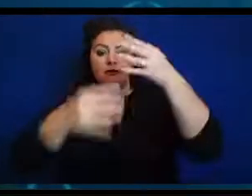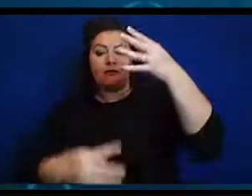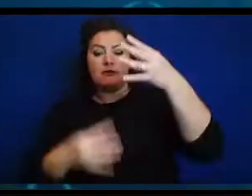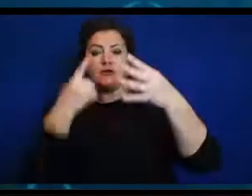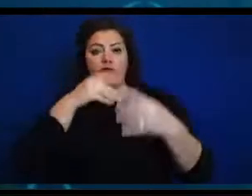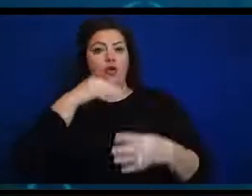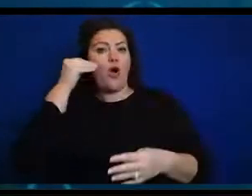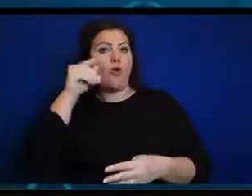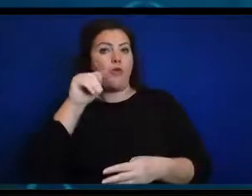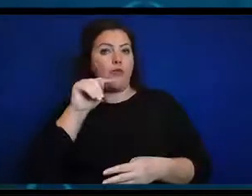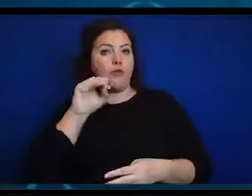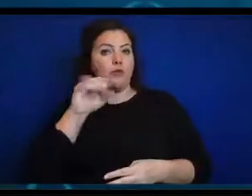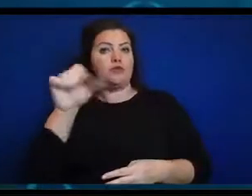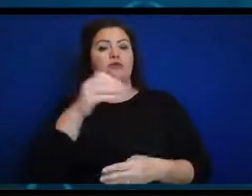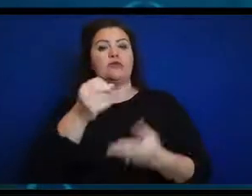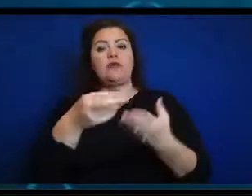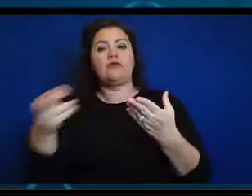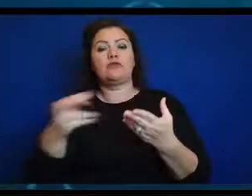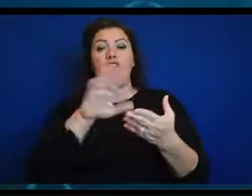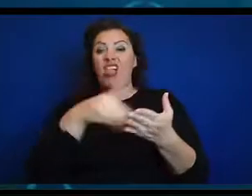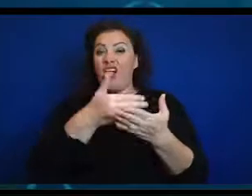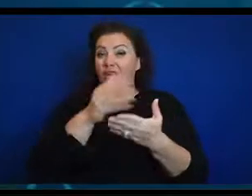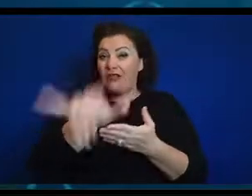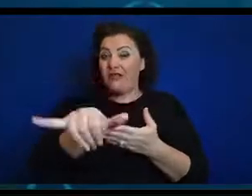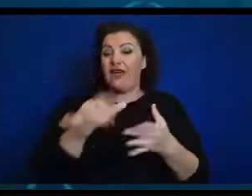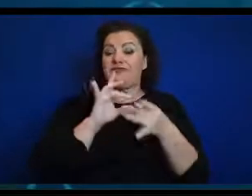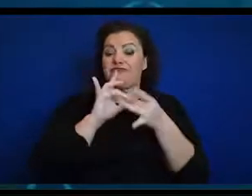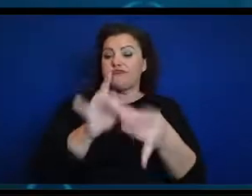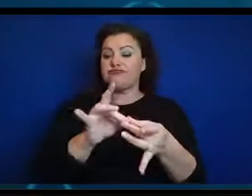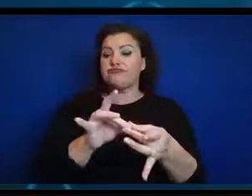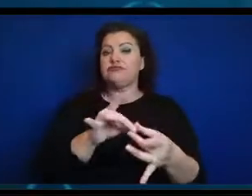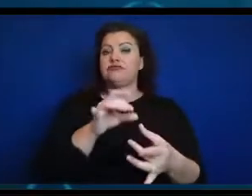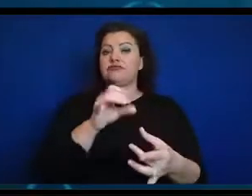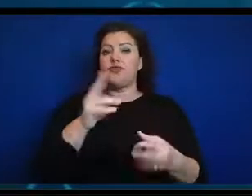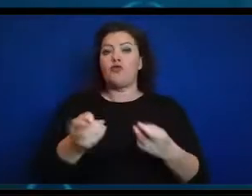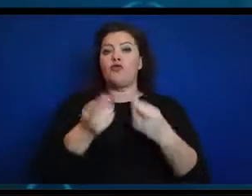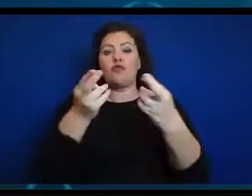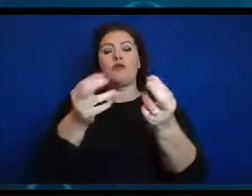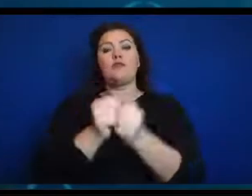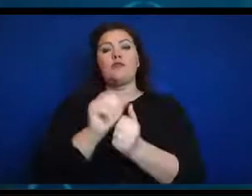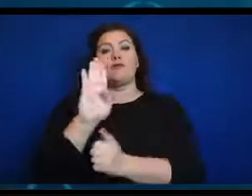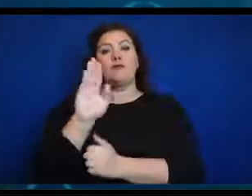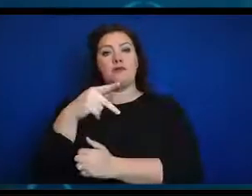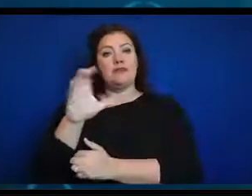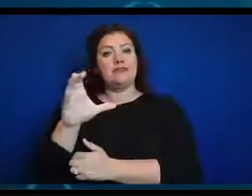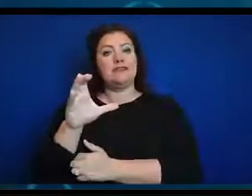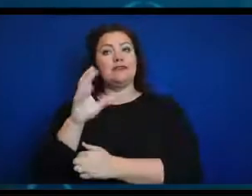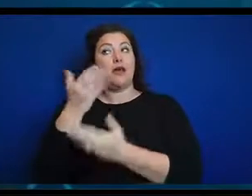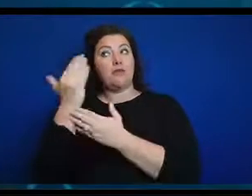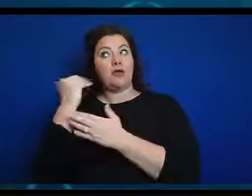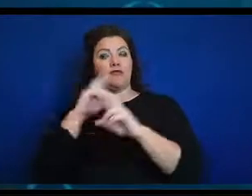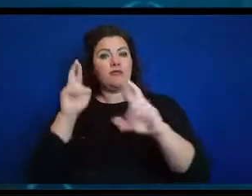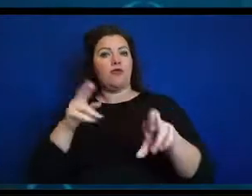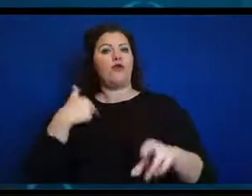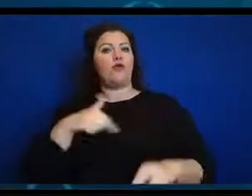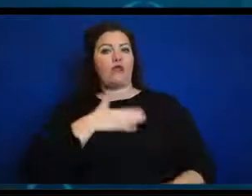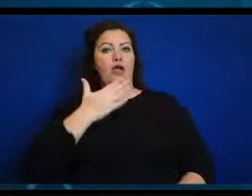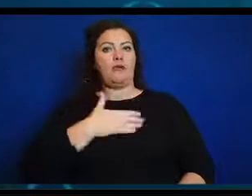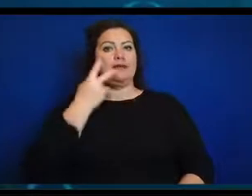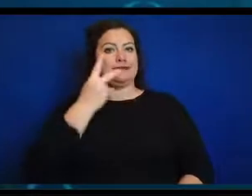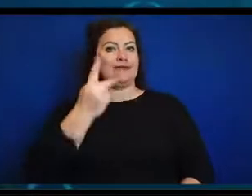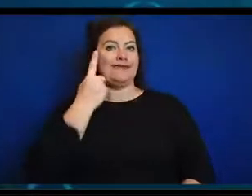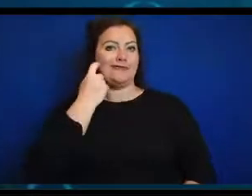and resources. All of these actions align with or were recommended in BPC's previous report, and we are pleased to see recent progress to